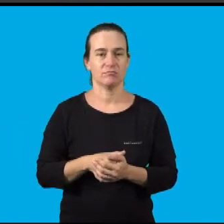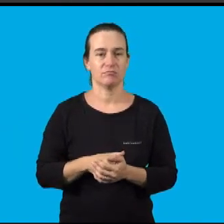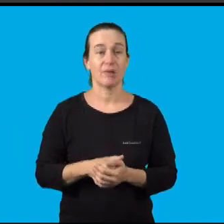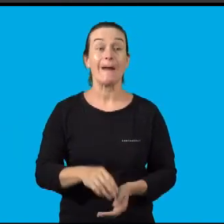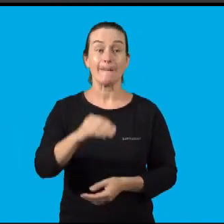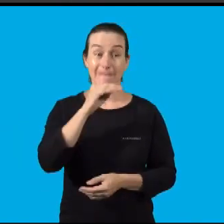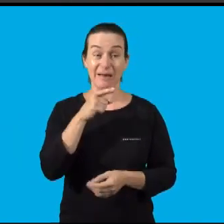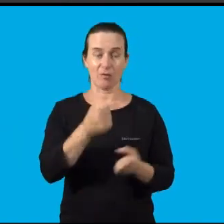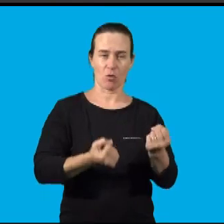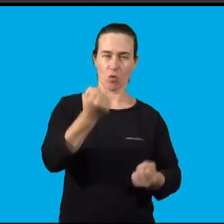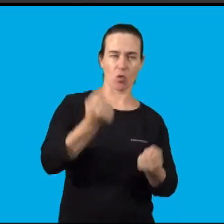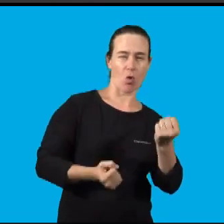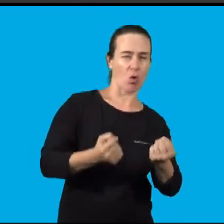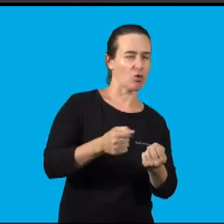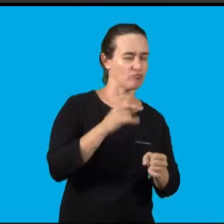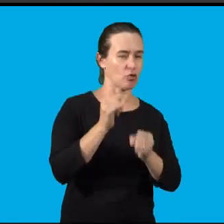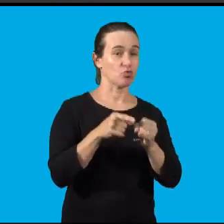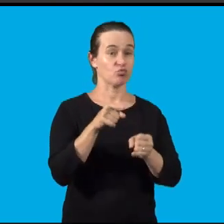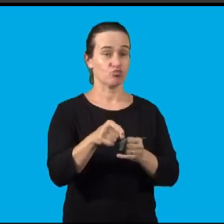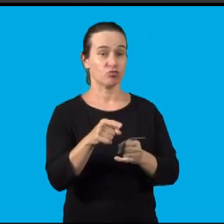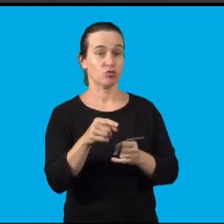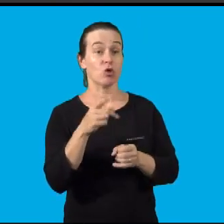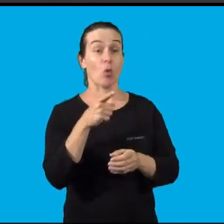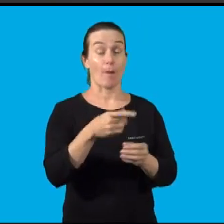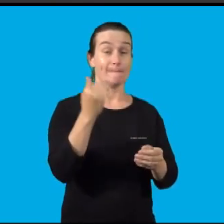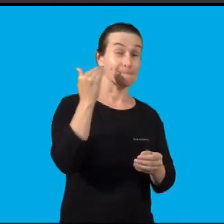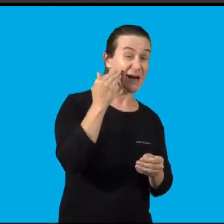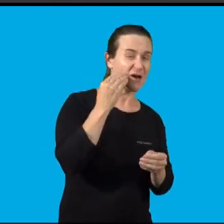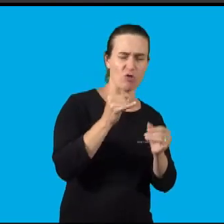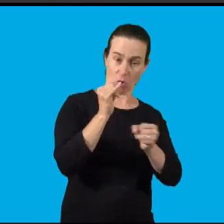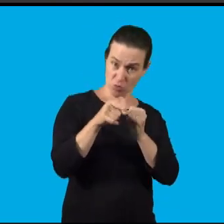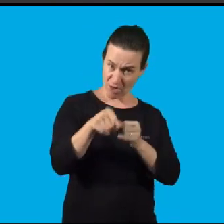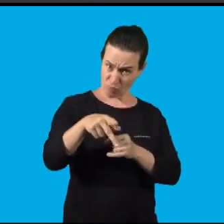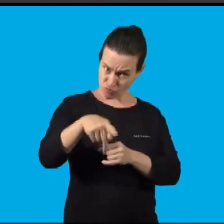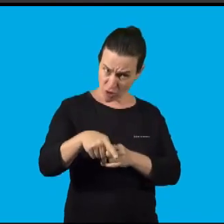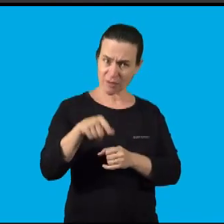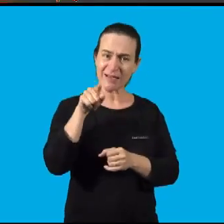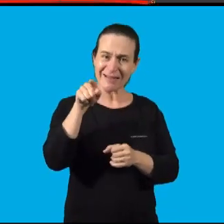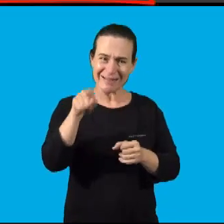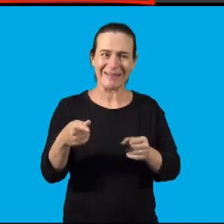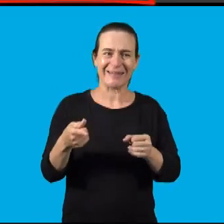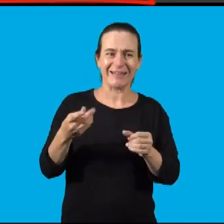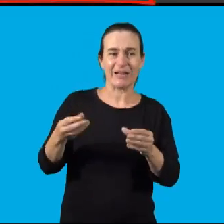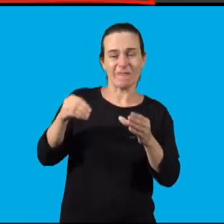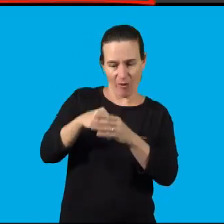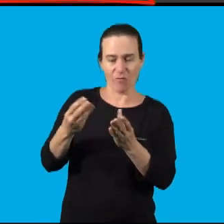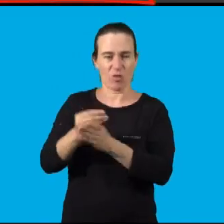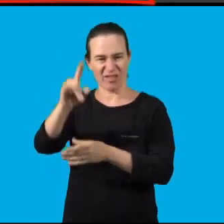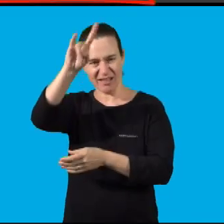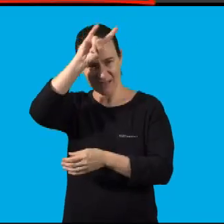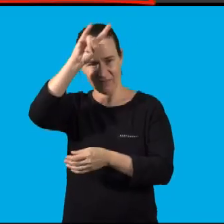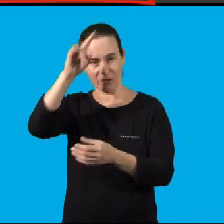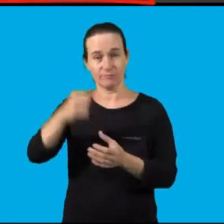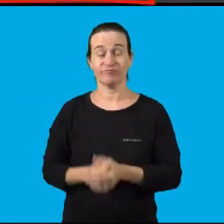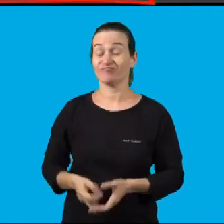in league with the devil, thereby leading to his arrest. And now we are linking it. Abigail's